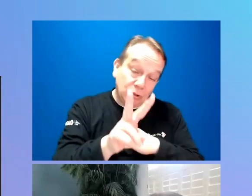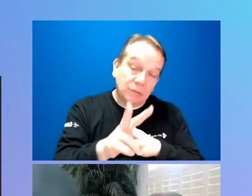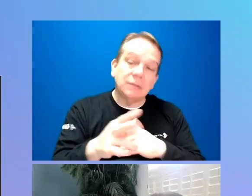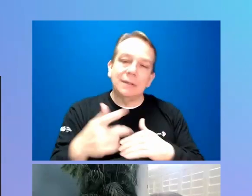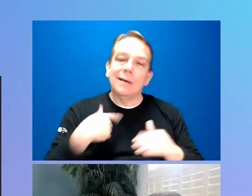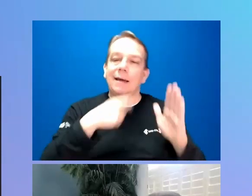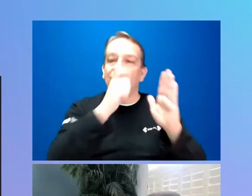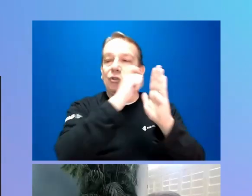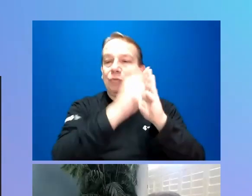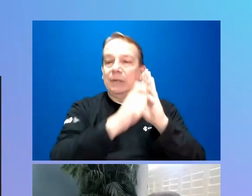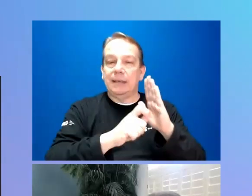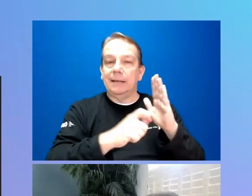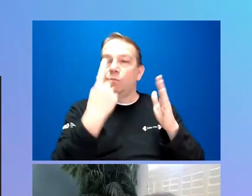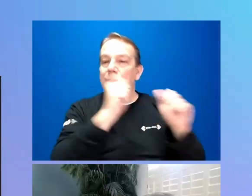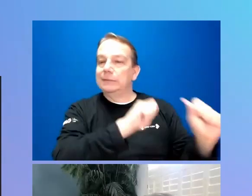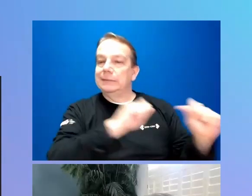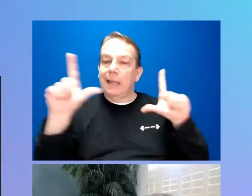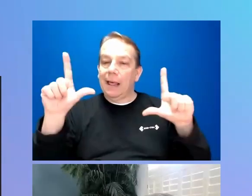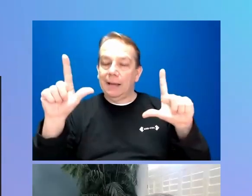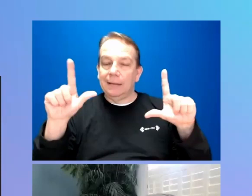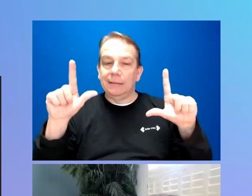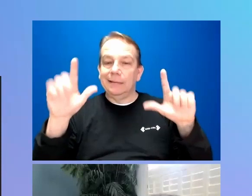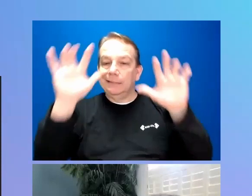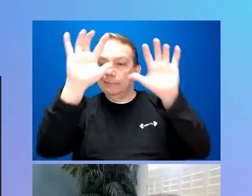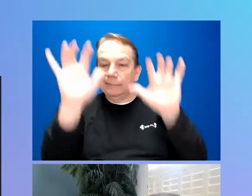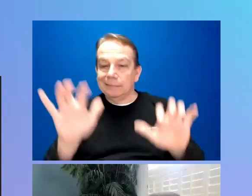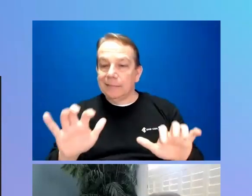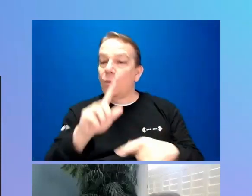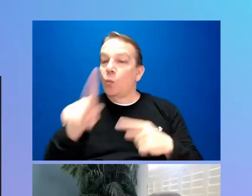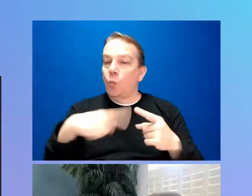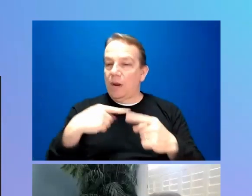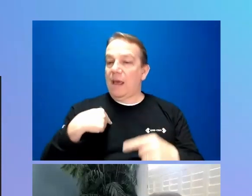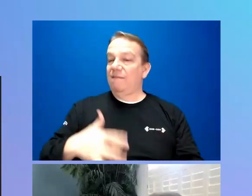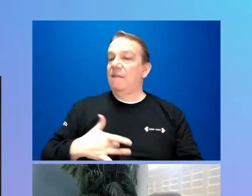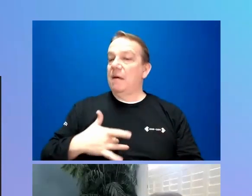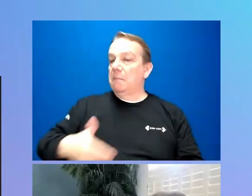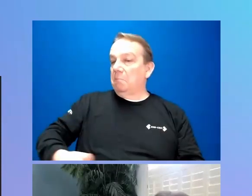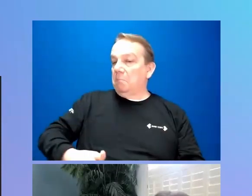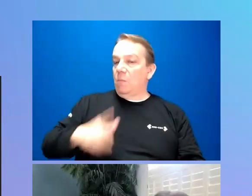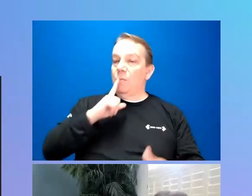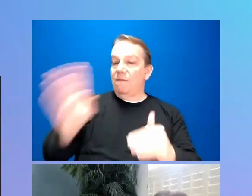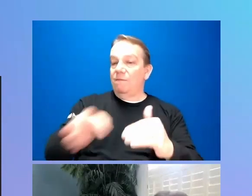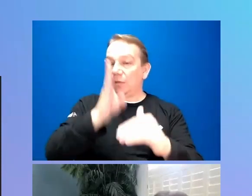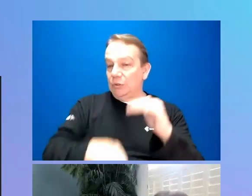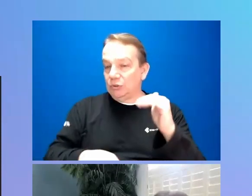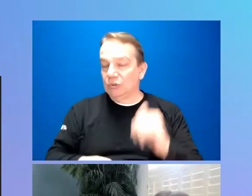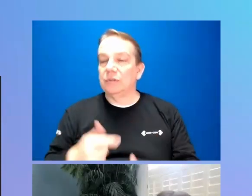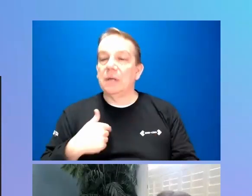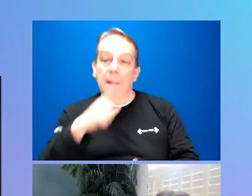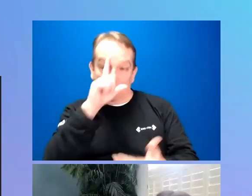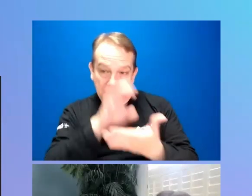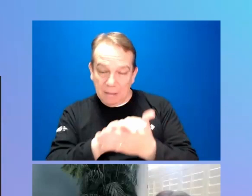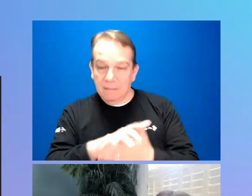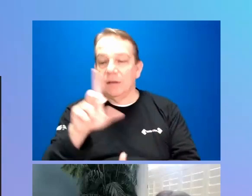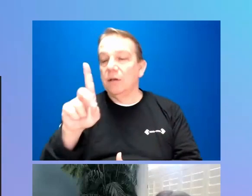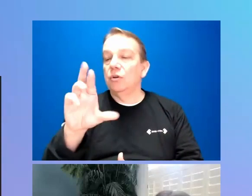up a slide of when we think it's going to finish. And I believe that the drafts